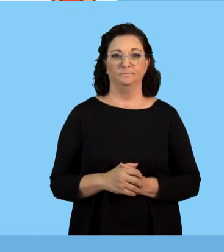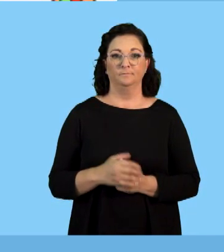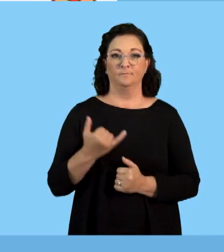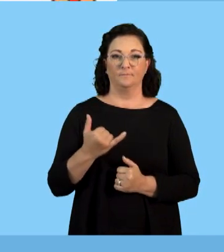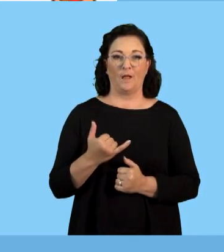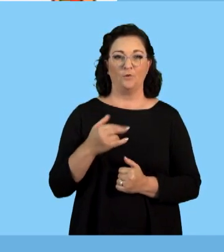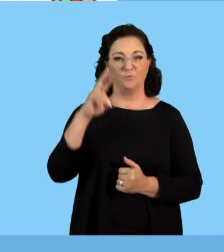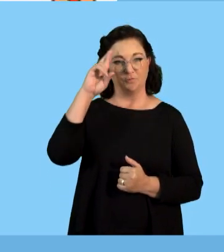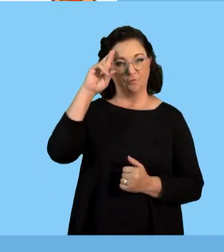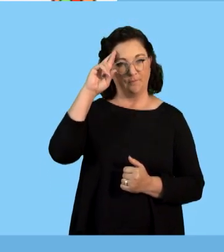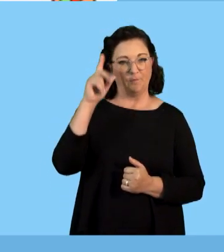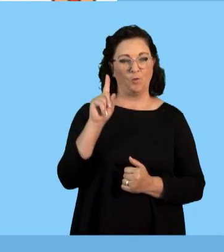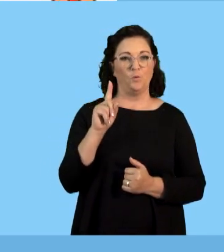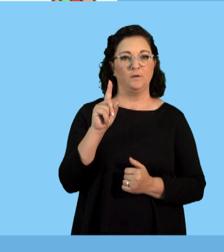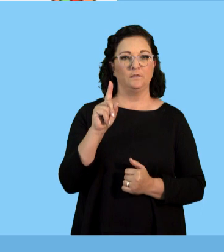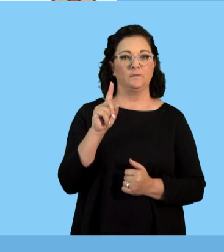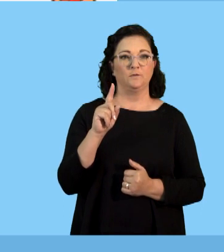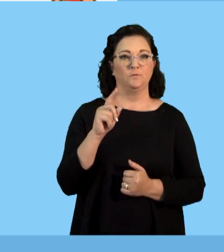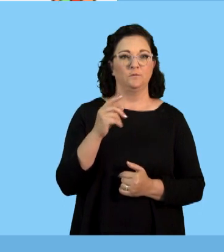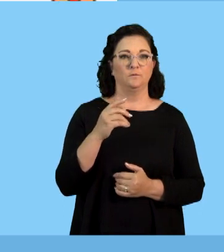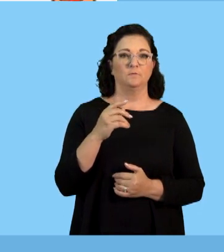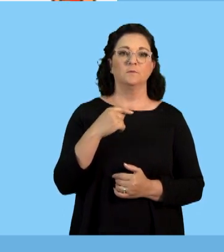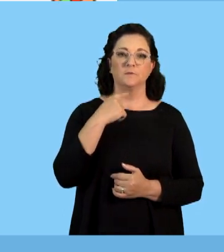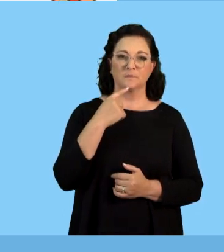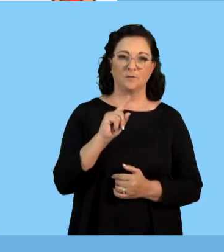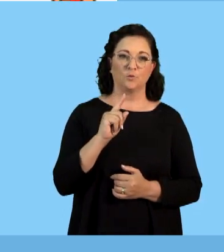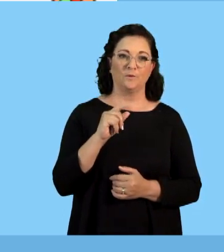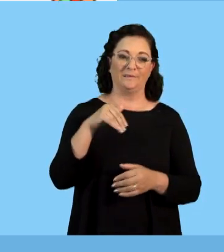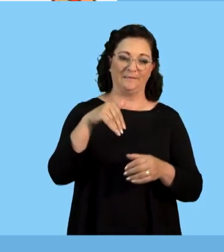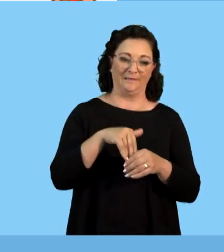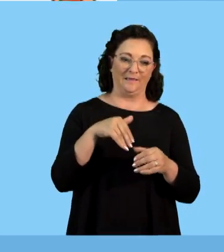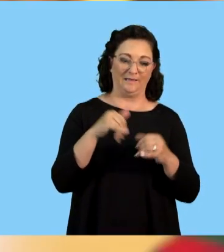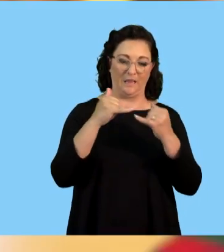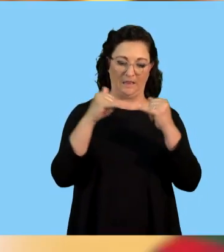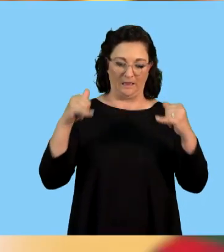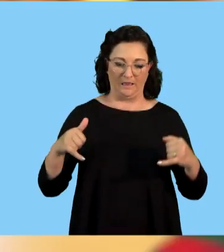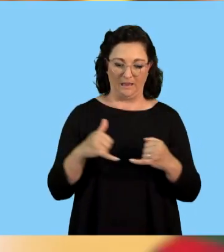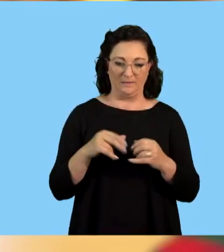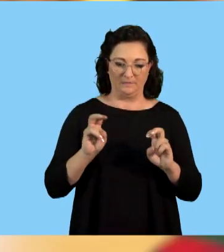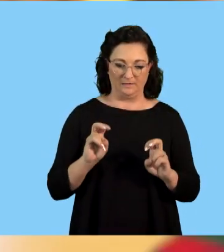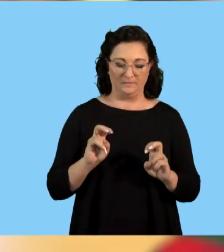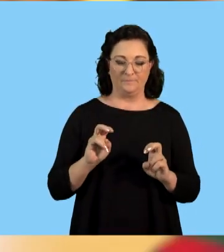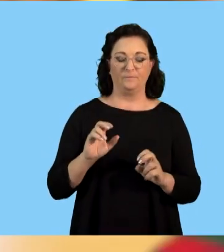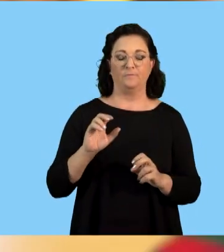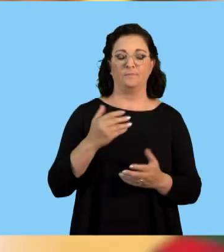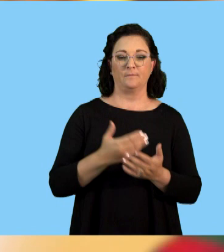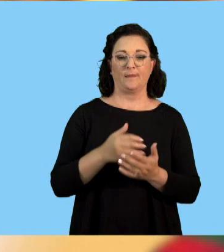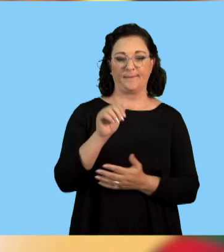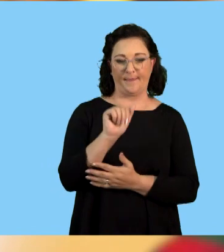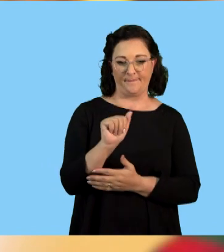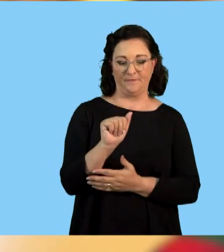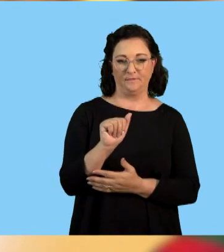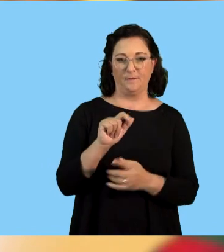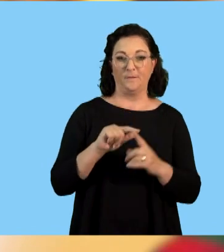Now, the cells that we remember that we have talked about the resistors in electric circuit. We talked about the ammeter